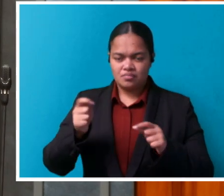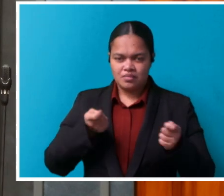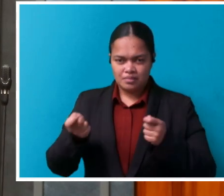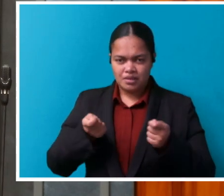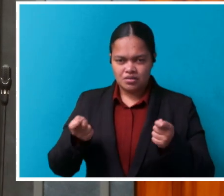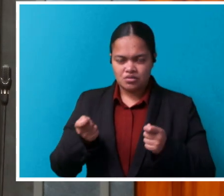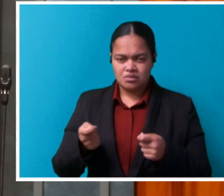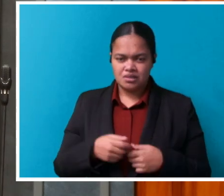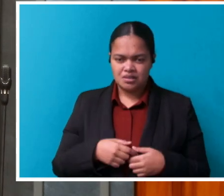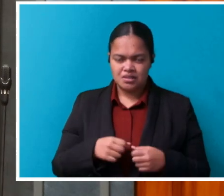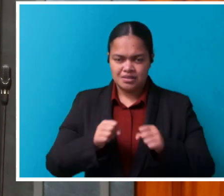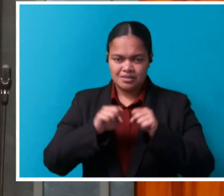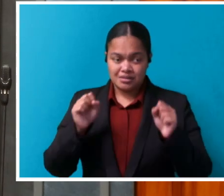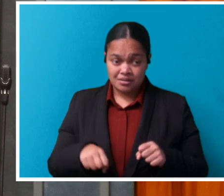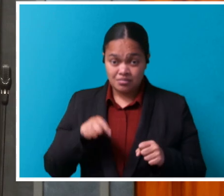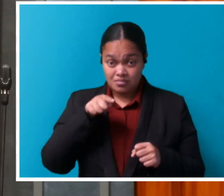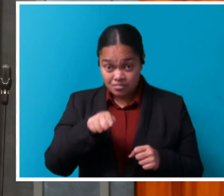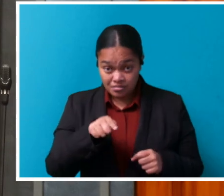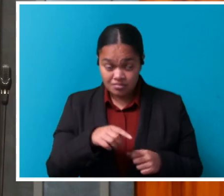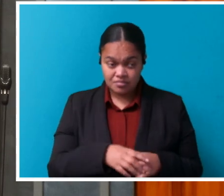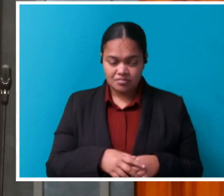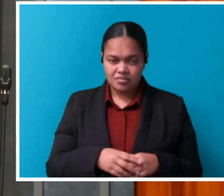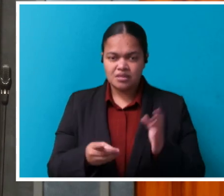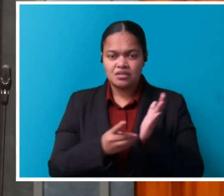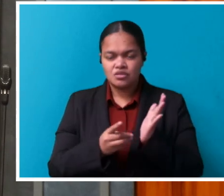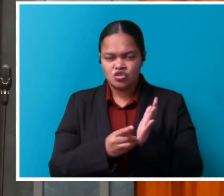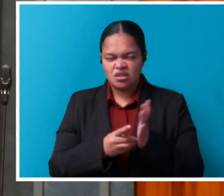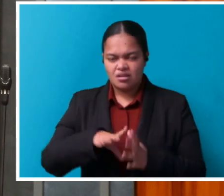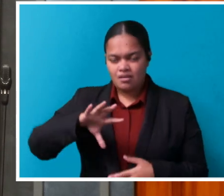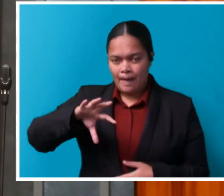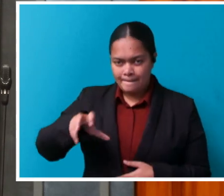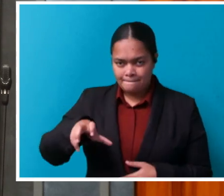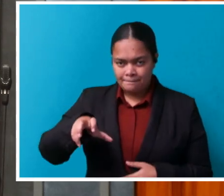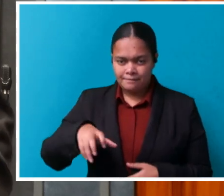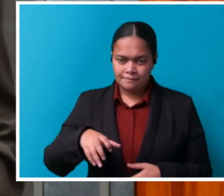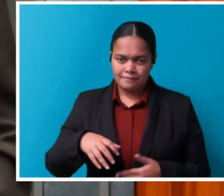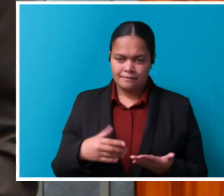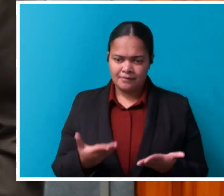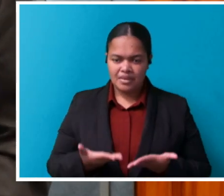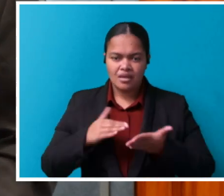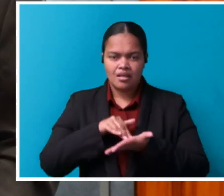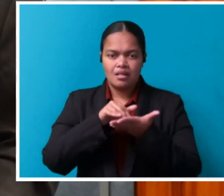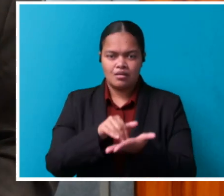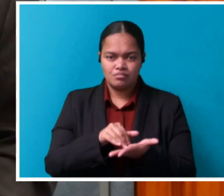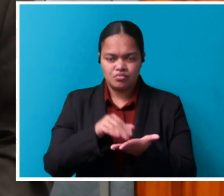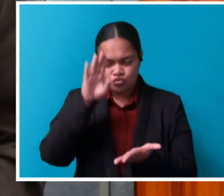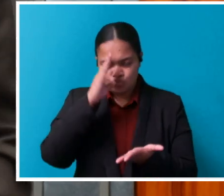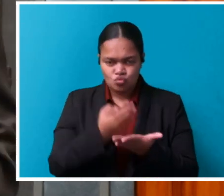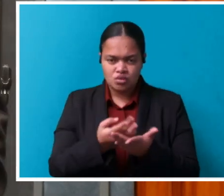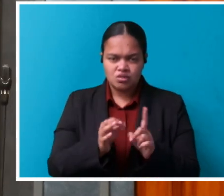LEMS. This is a dynamic digital hub enabling students, I know that the students